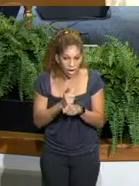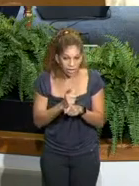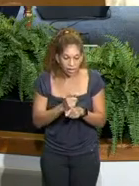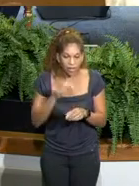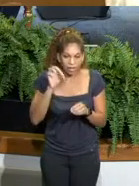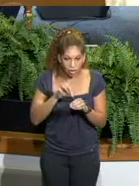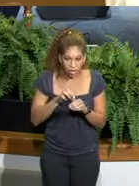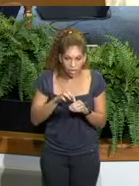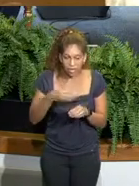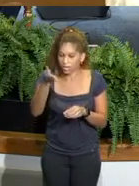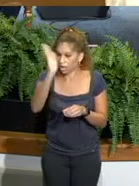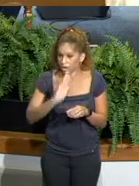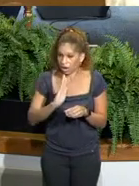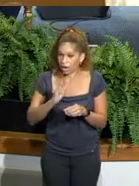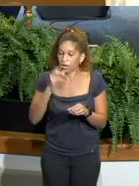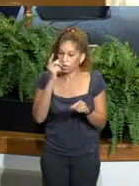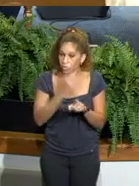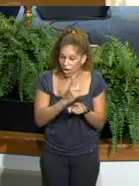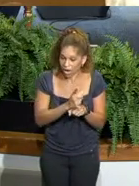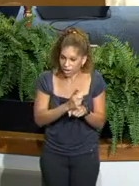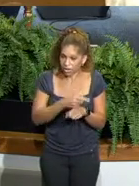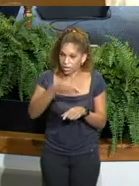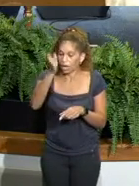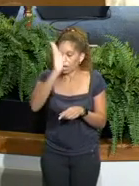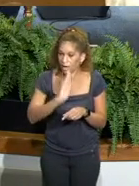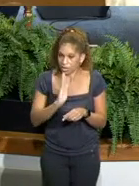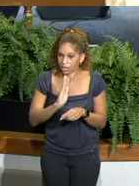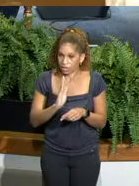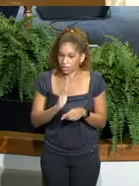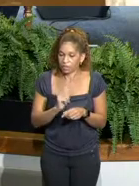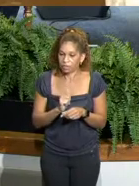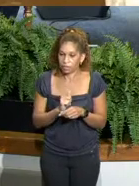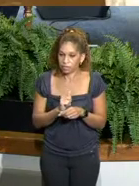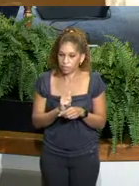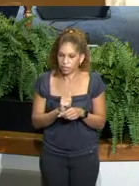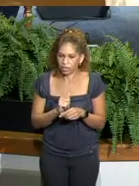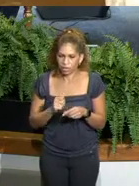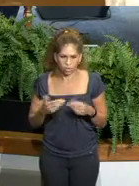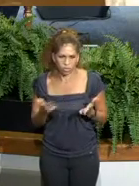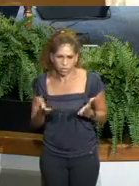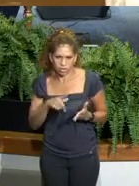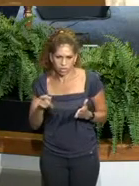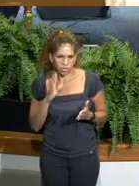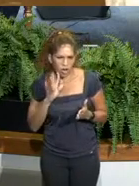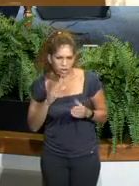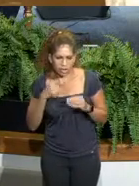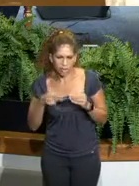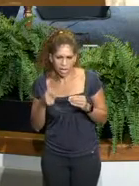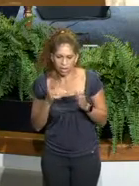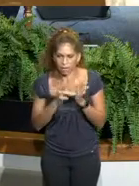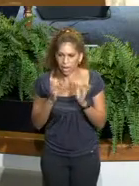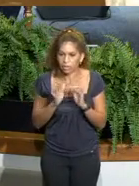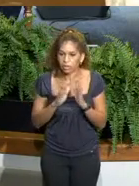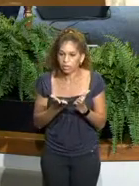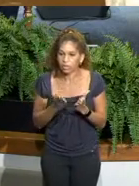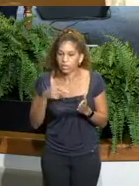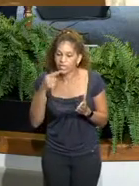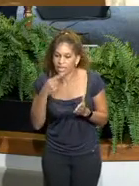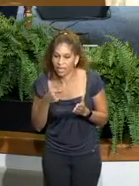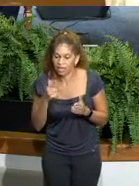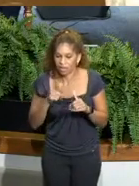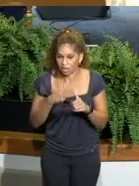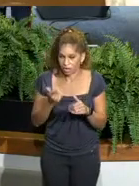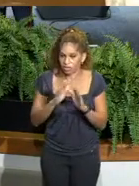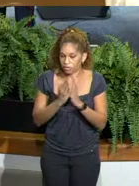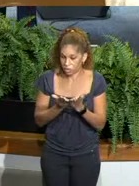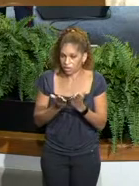Voting is a God right and a God virtue. What you talking about, Barbara? The Bible says in the first